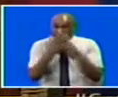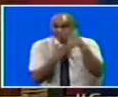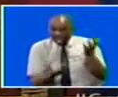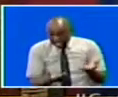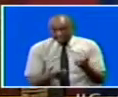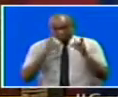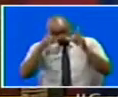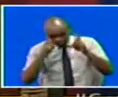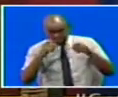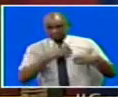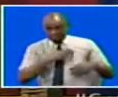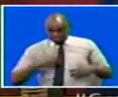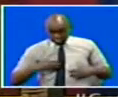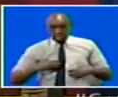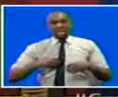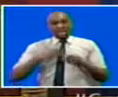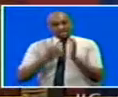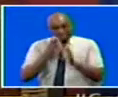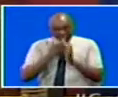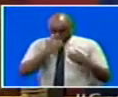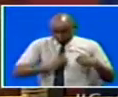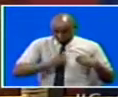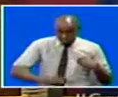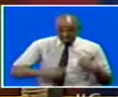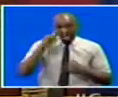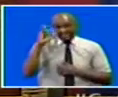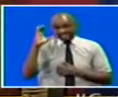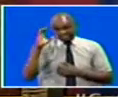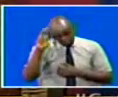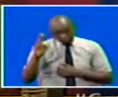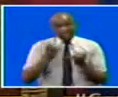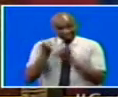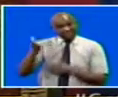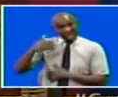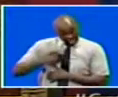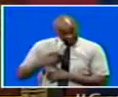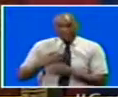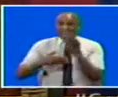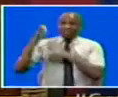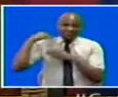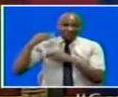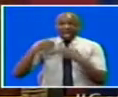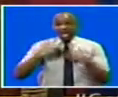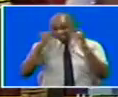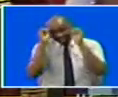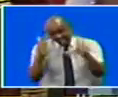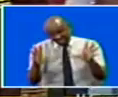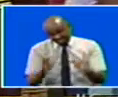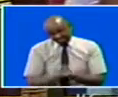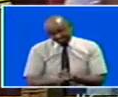X-ray, emergency operations, and ICU services that were previously